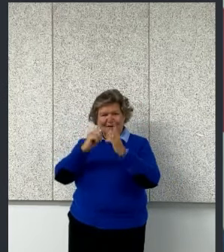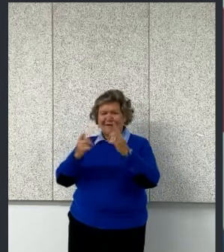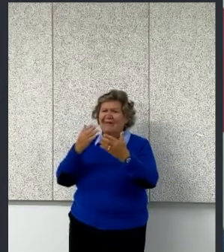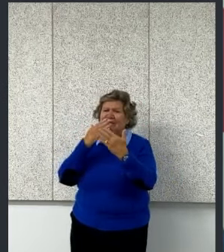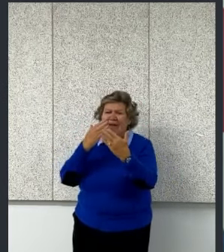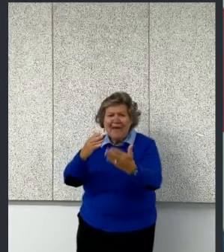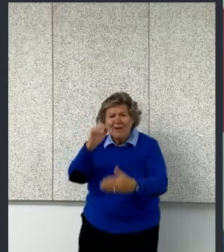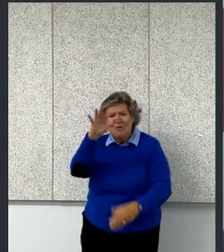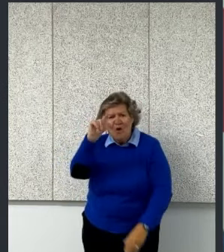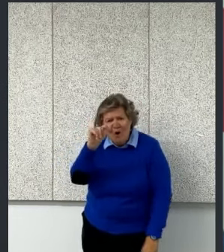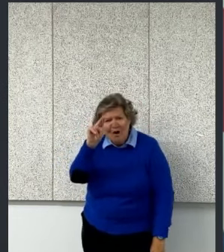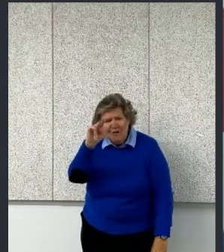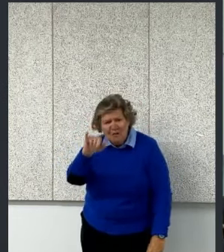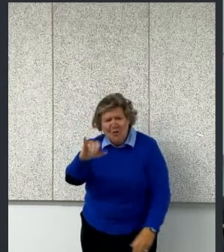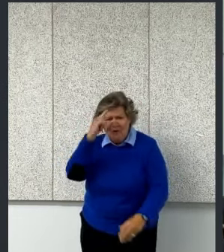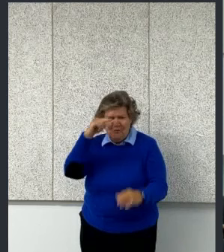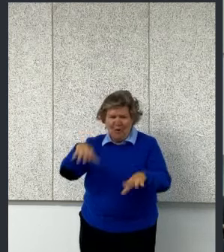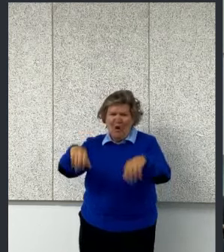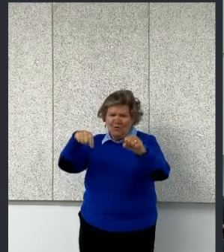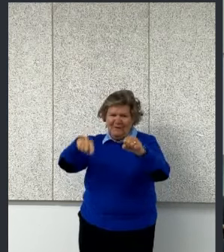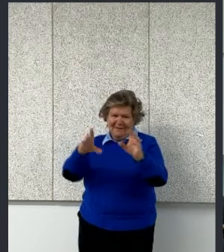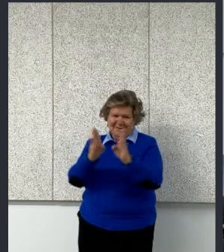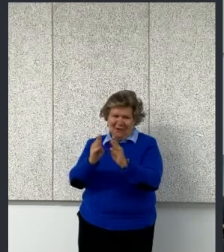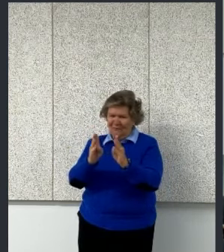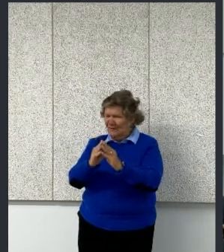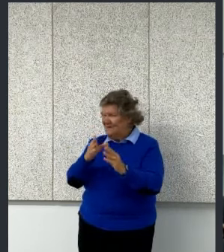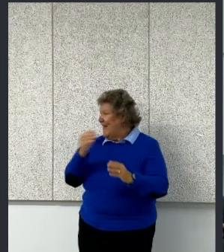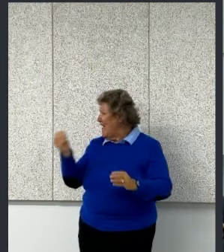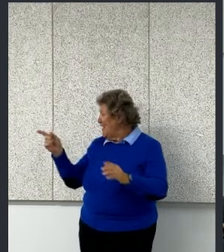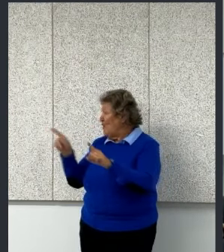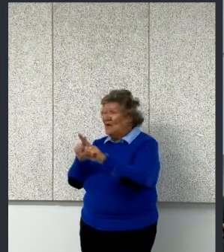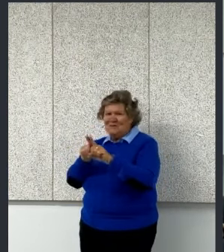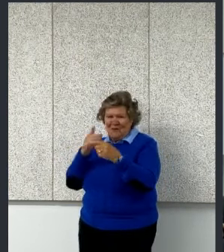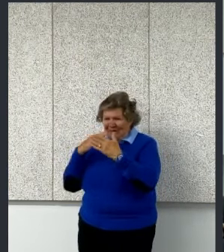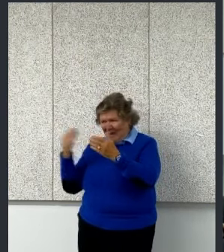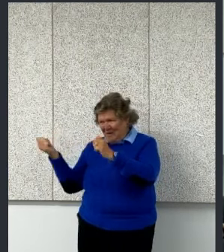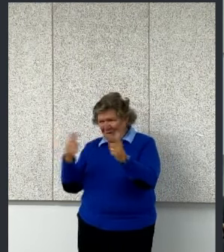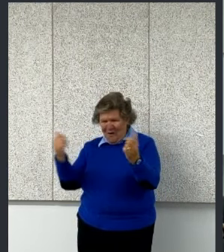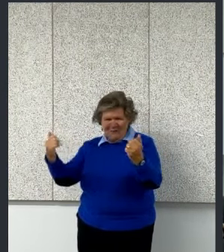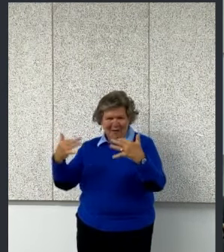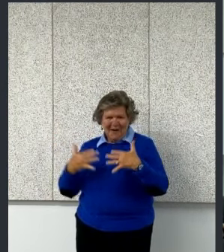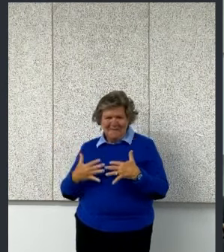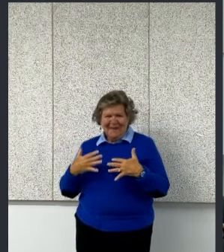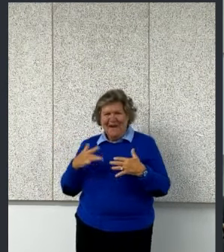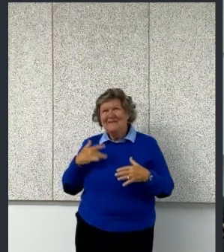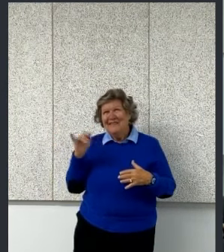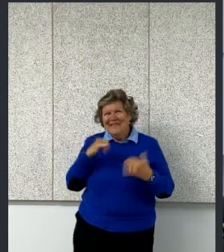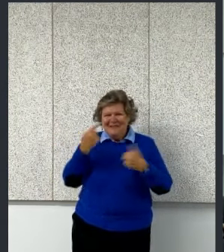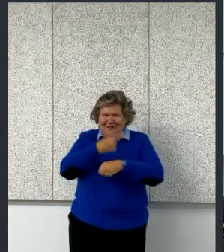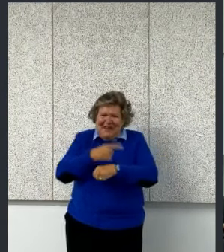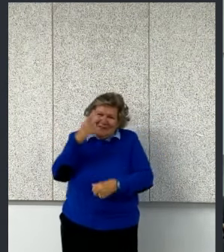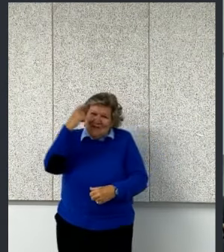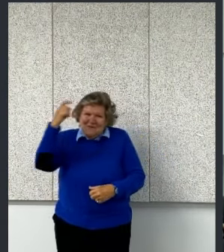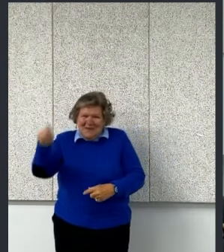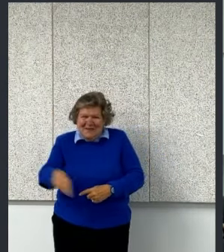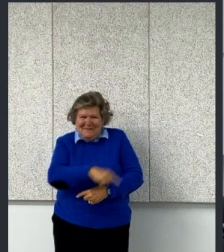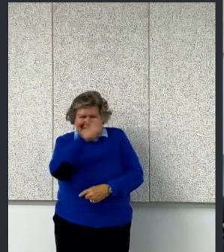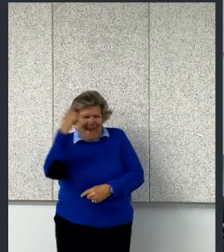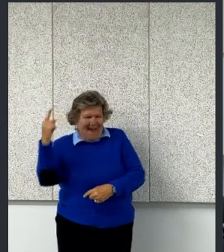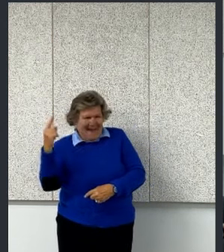for putting this together. Thank you, and thank you all for being here. It feels like this is like a dream day and the scariest